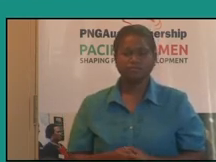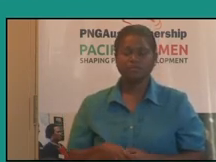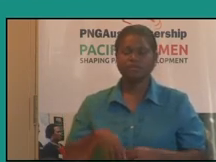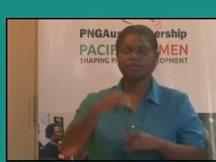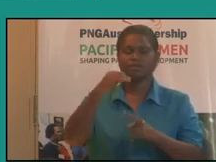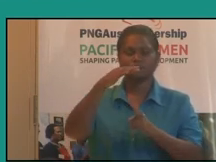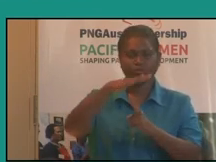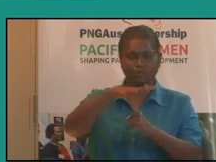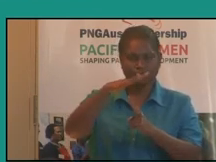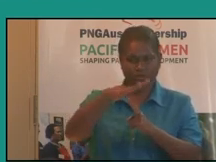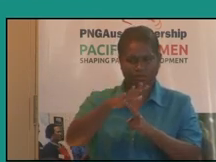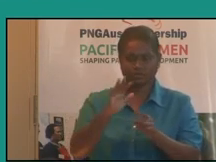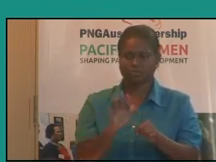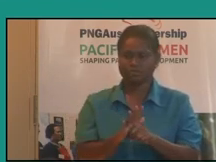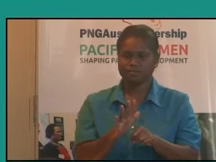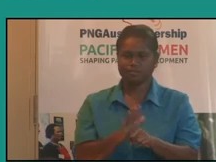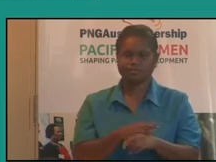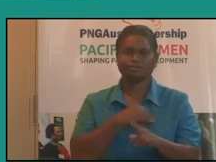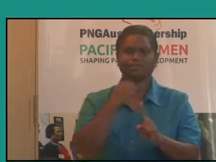of awareness.